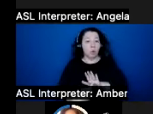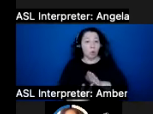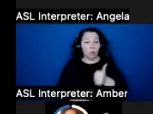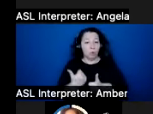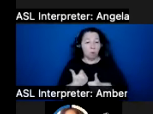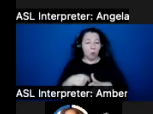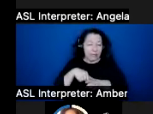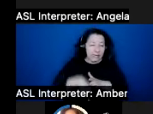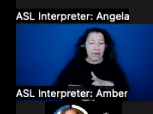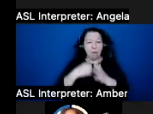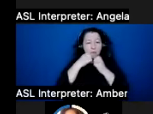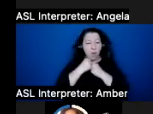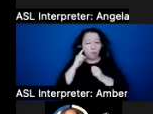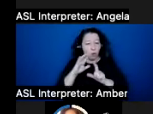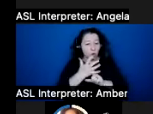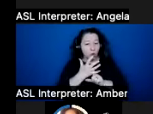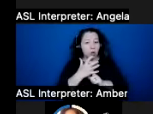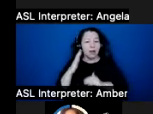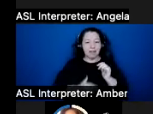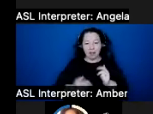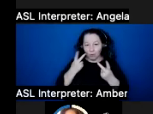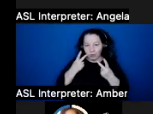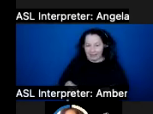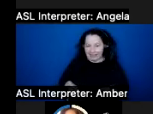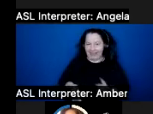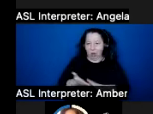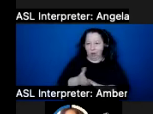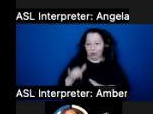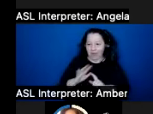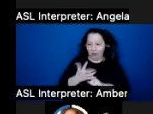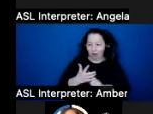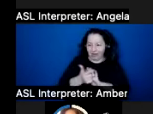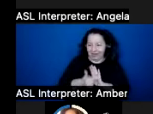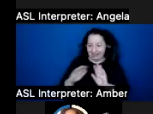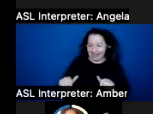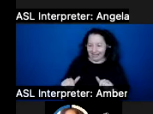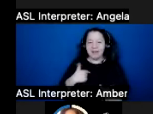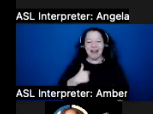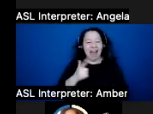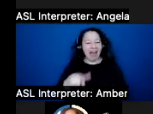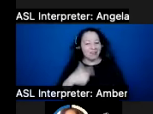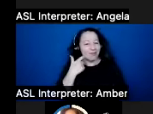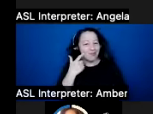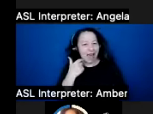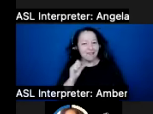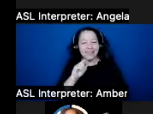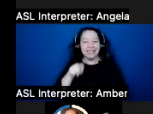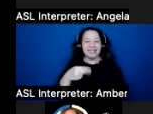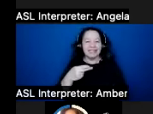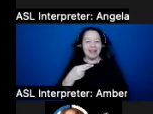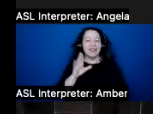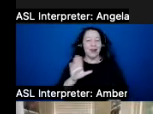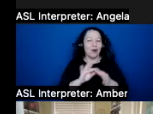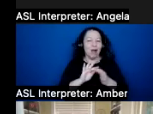observe the operation of that culture's legal system. So I kind of laughed at Steph's comment during the last